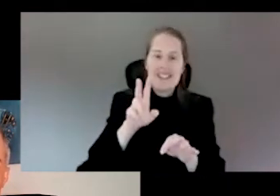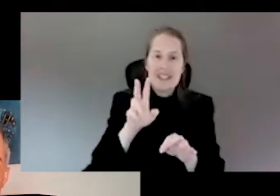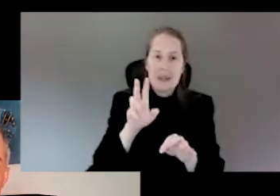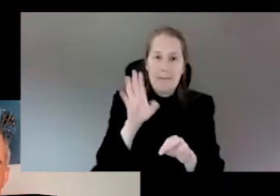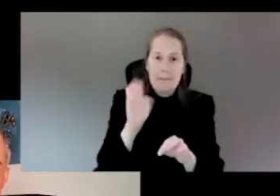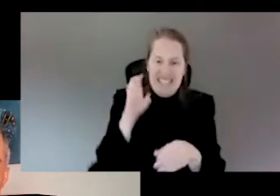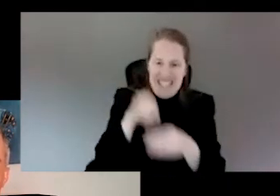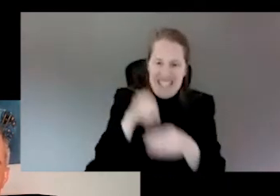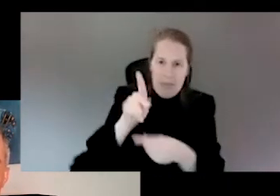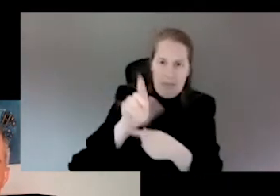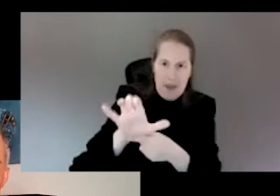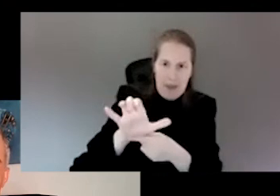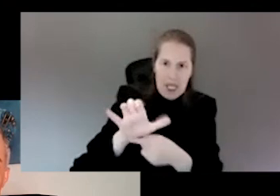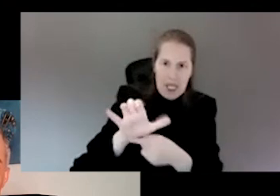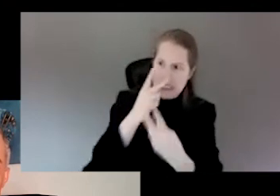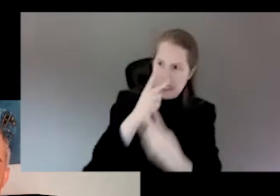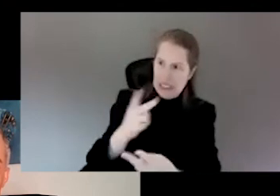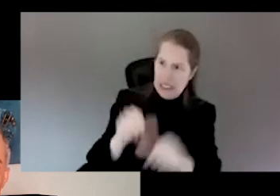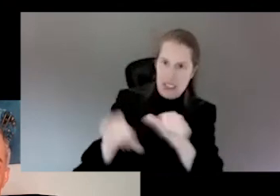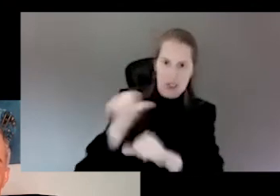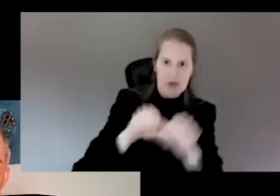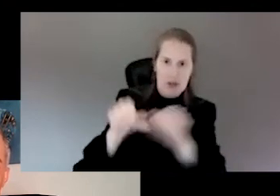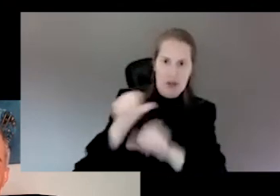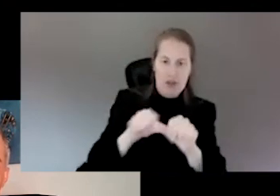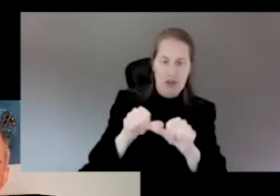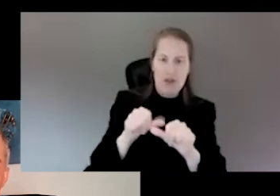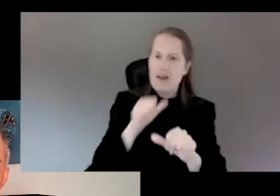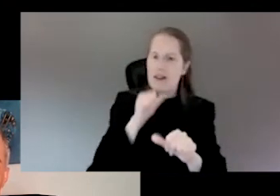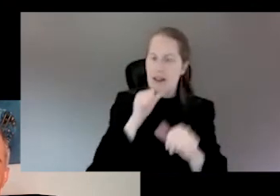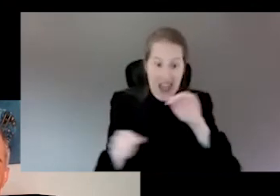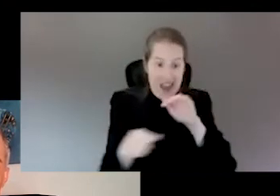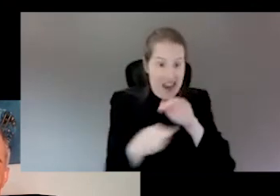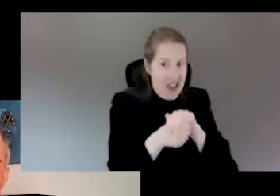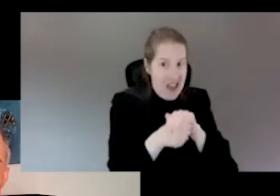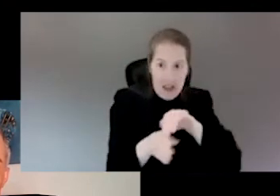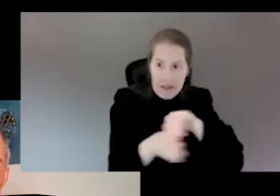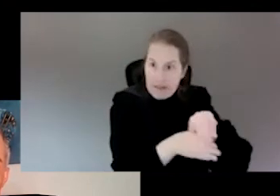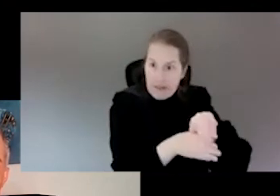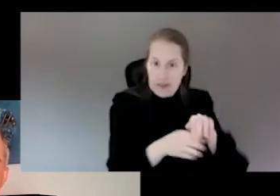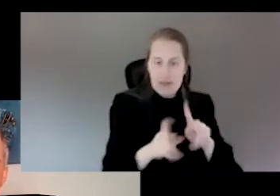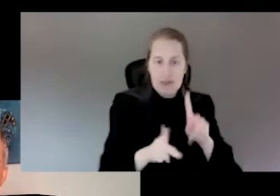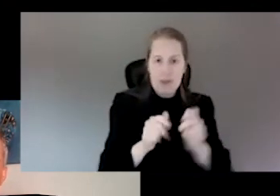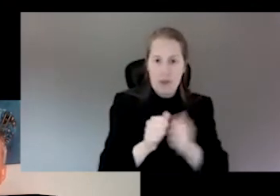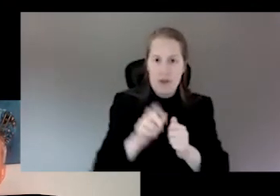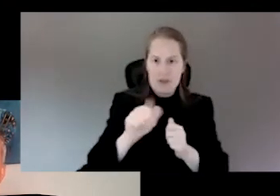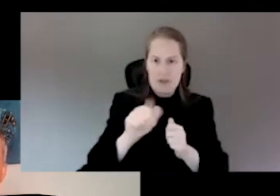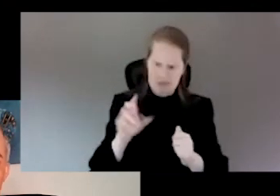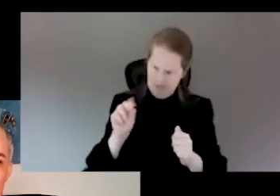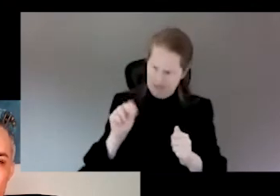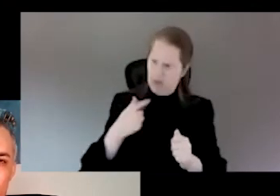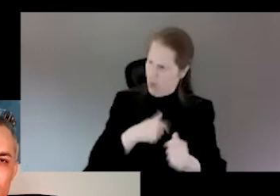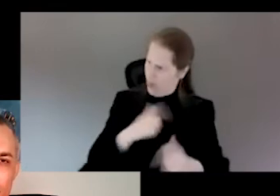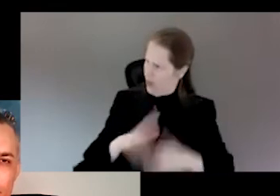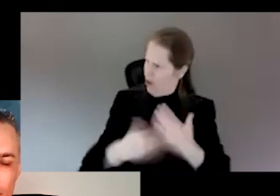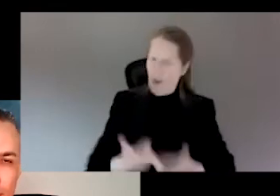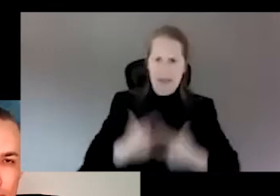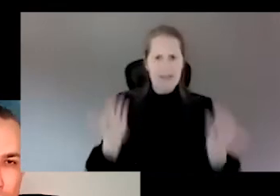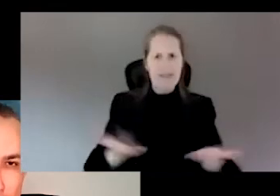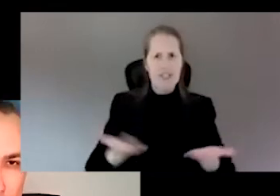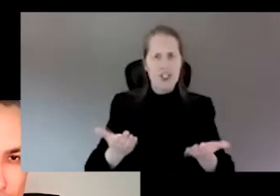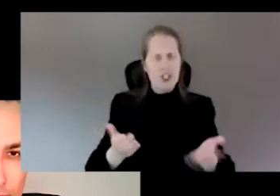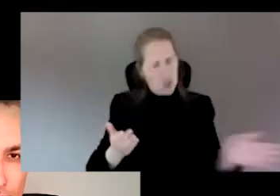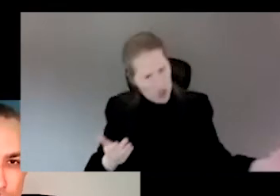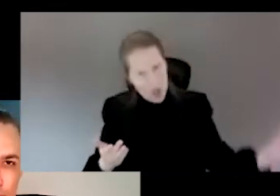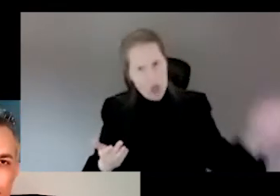see others in an environment that we share. So I promote to people when it